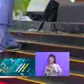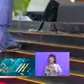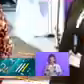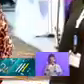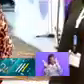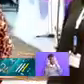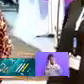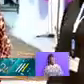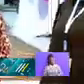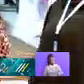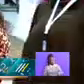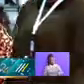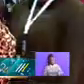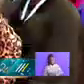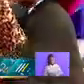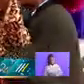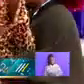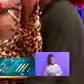but International